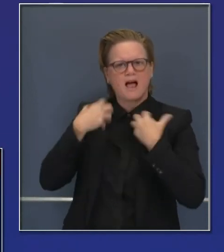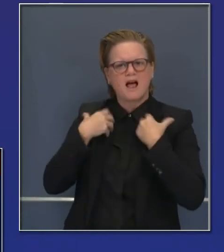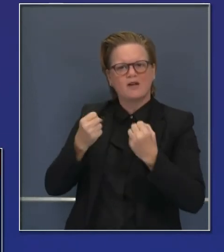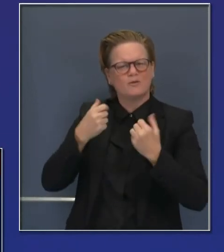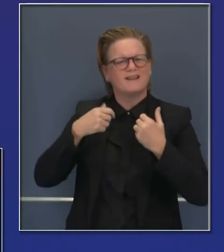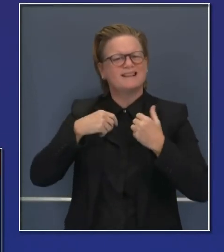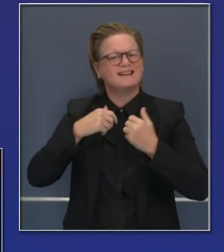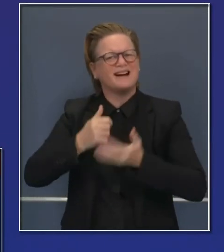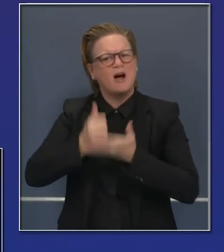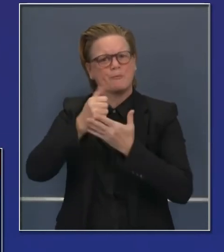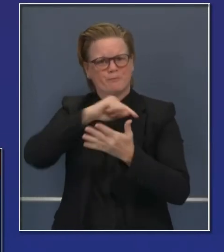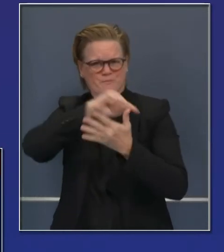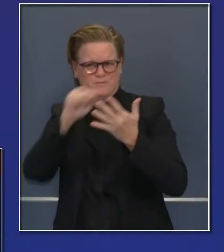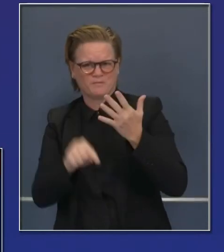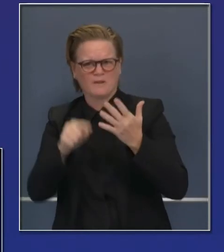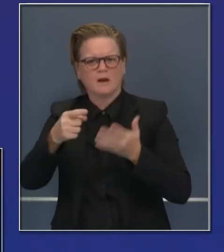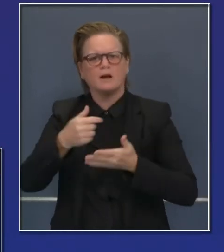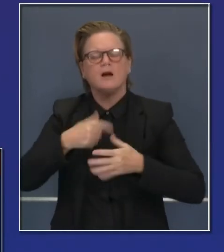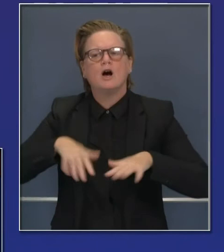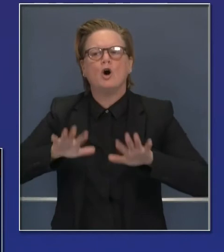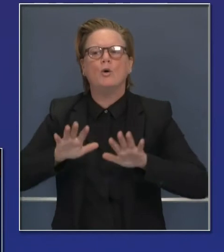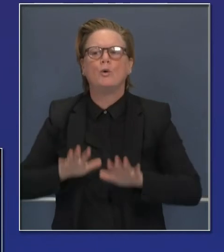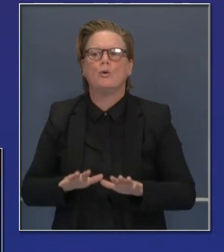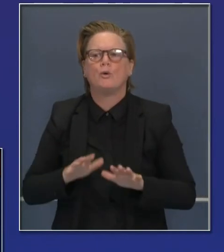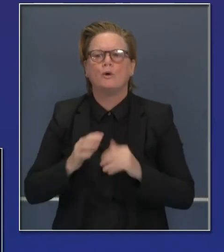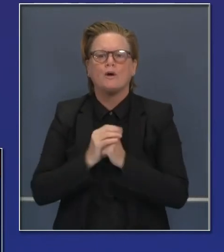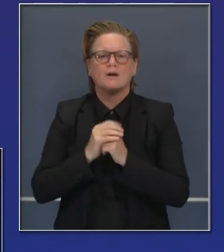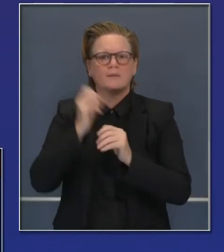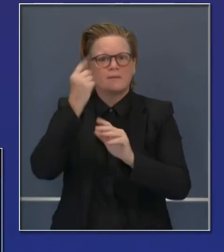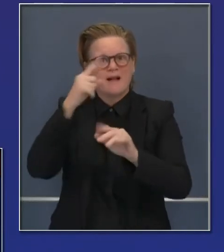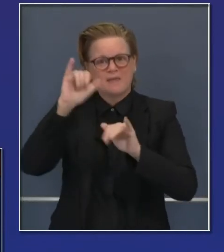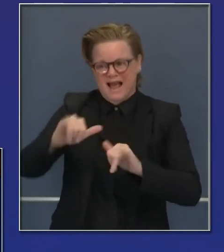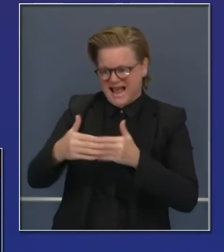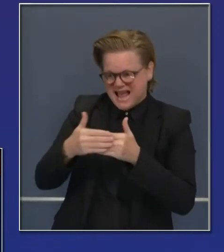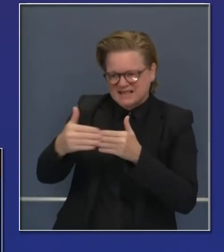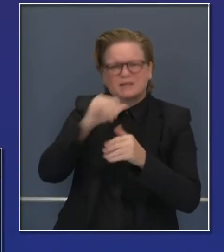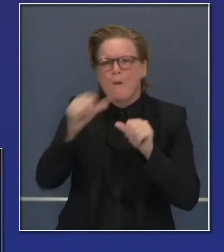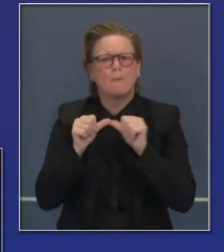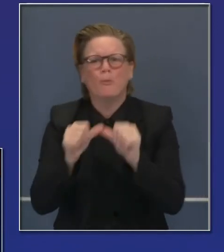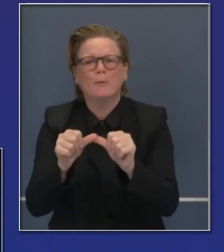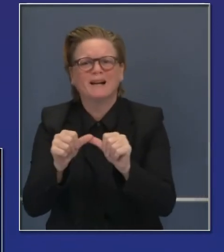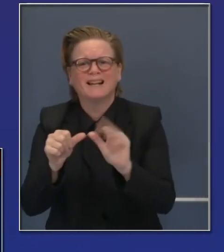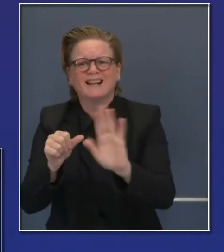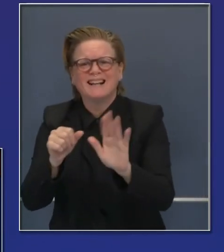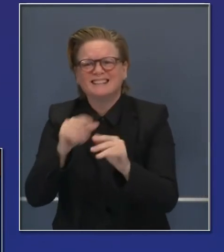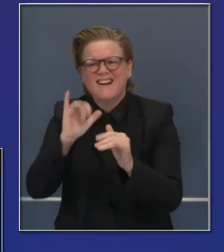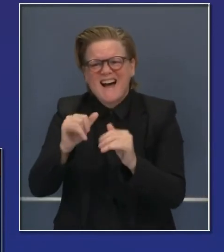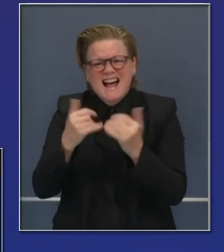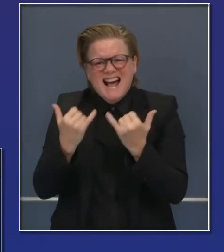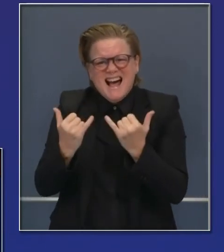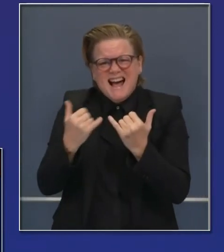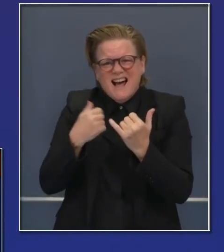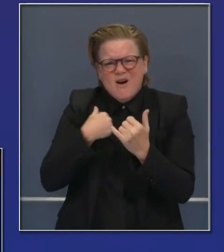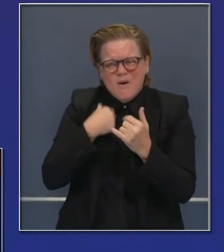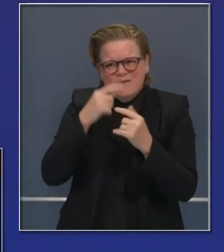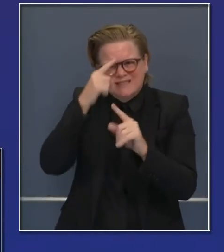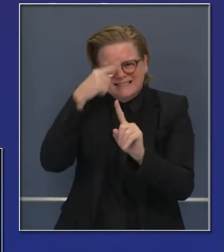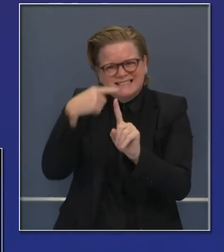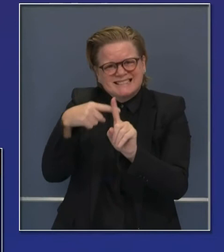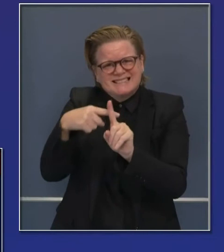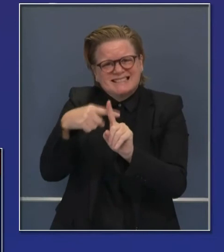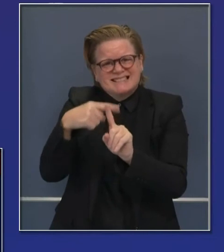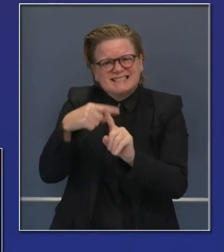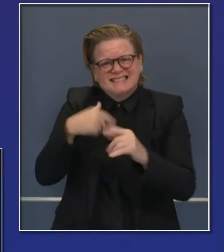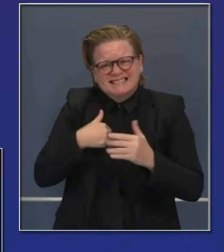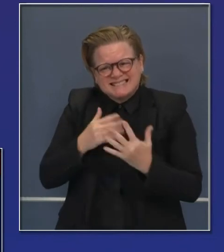This is what many had projected. We had predicted the final surge in this pandemic. There is light at the end of the